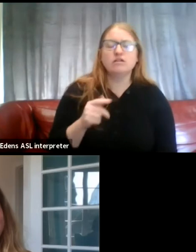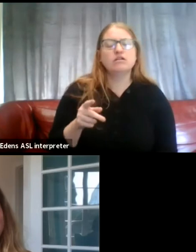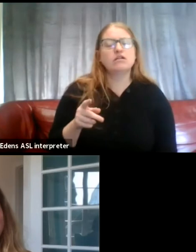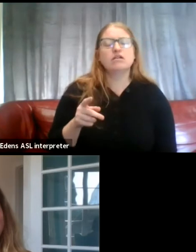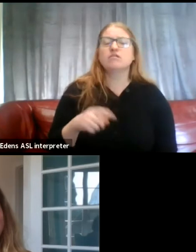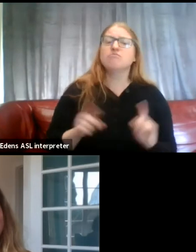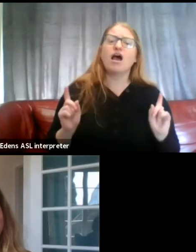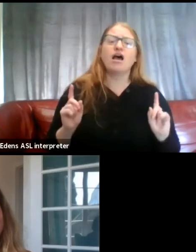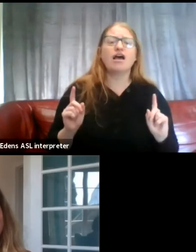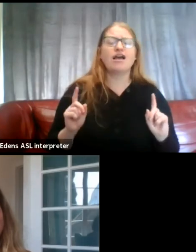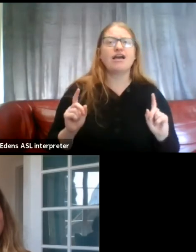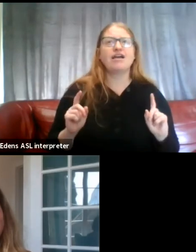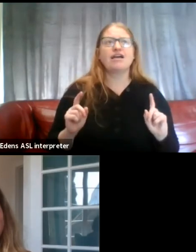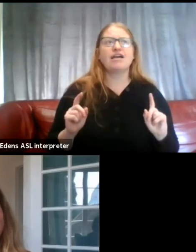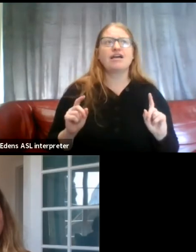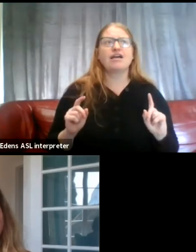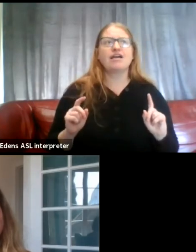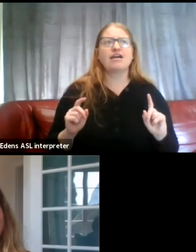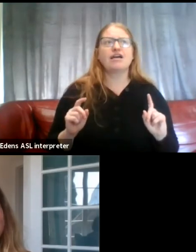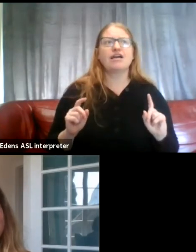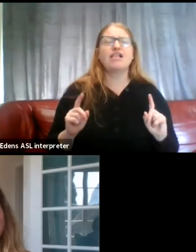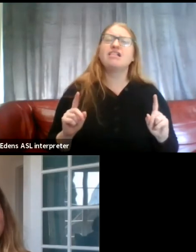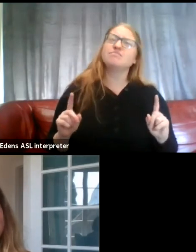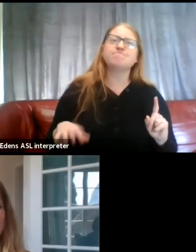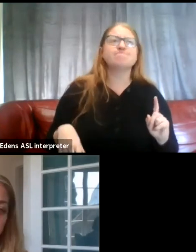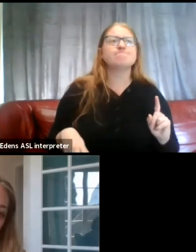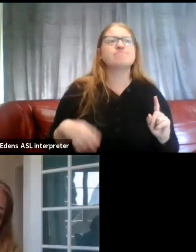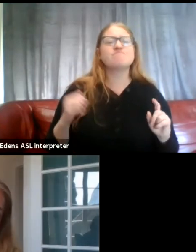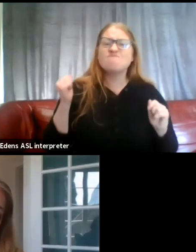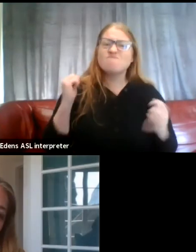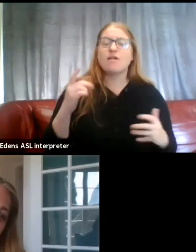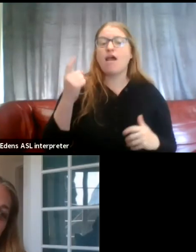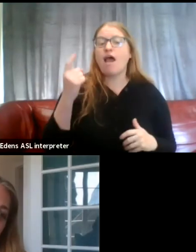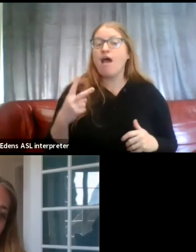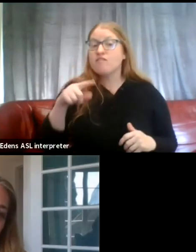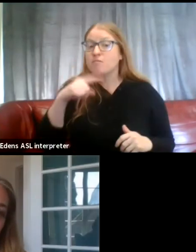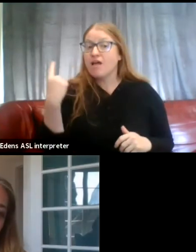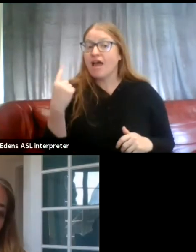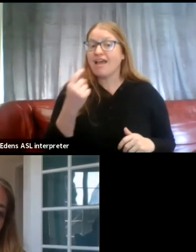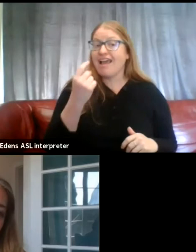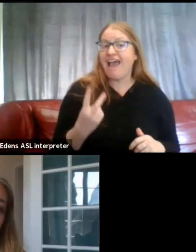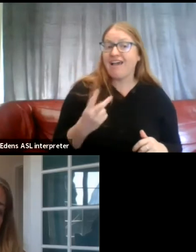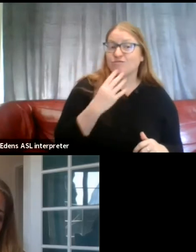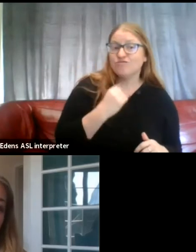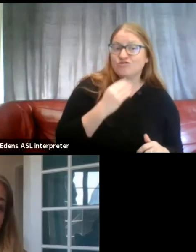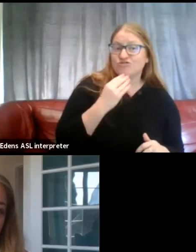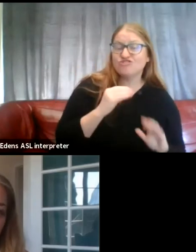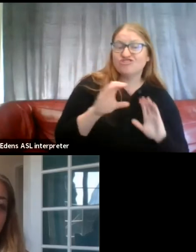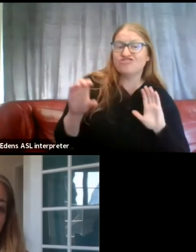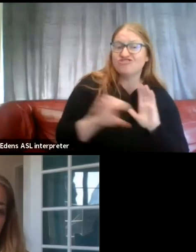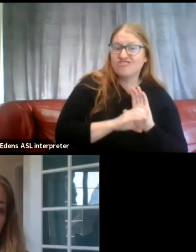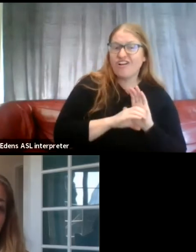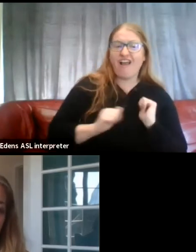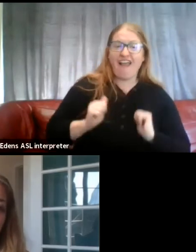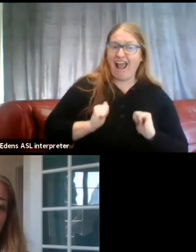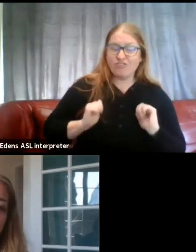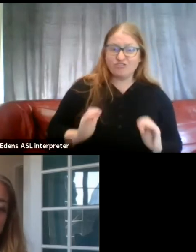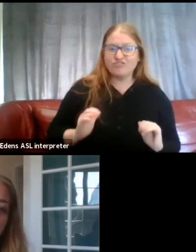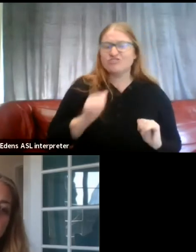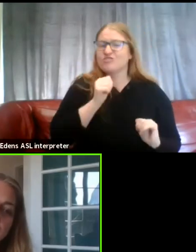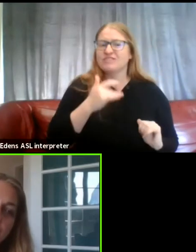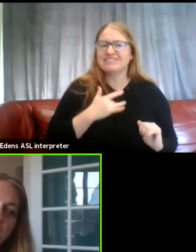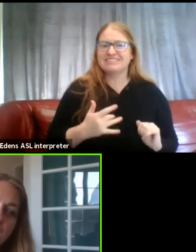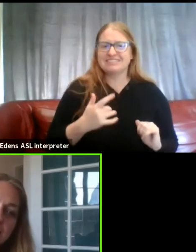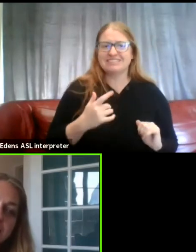of, I mean, there's a lot of half Black, half Jewish actors. They don't tend to play half Black, half